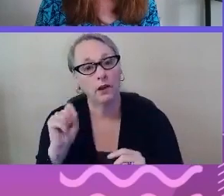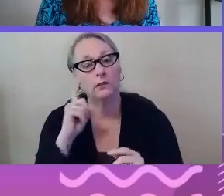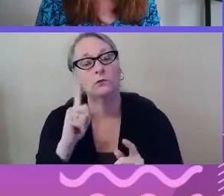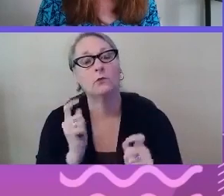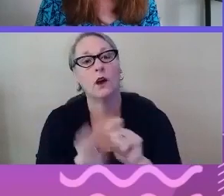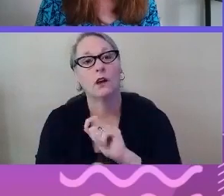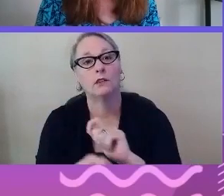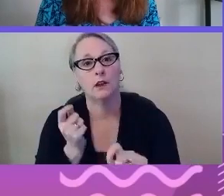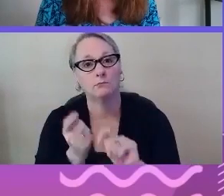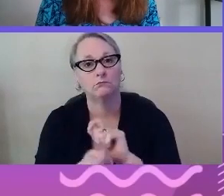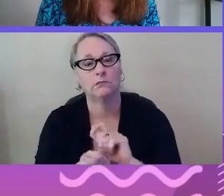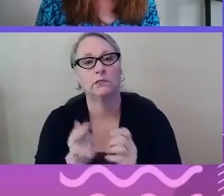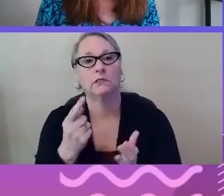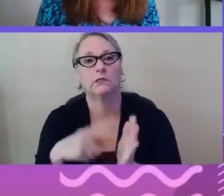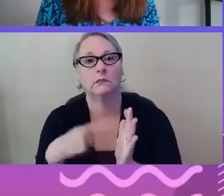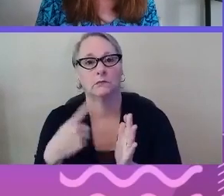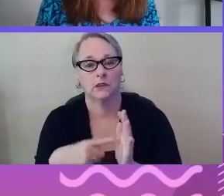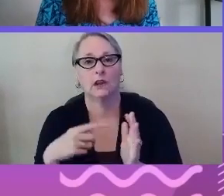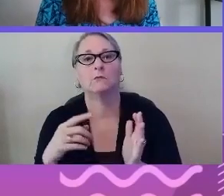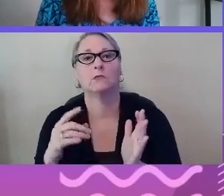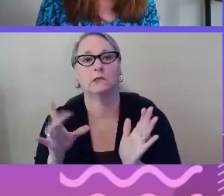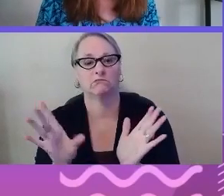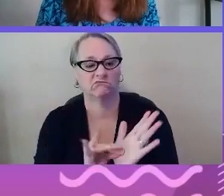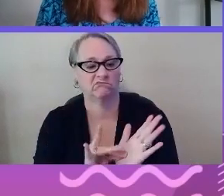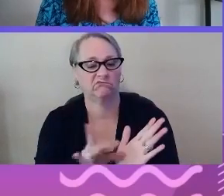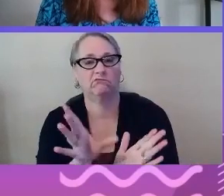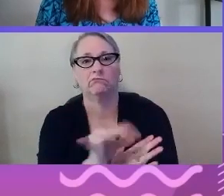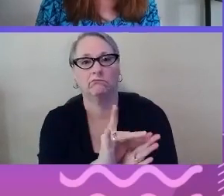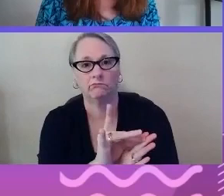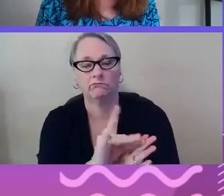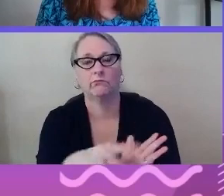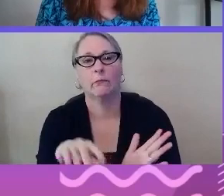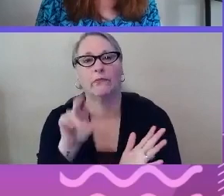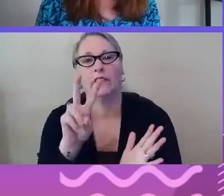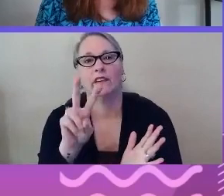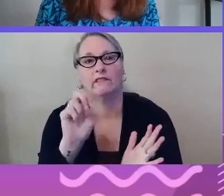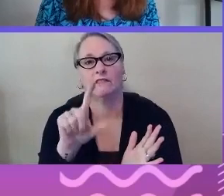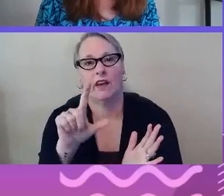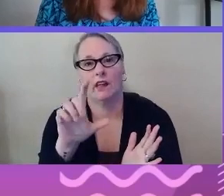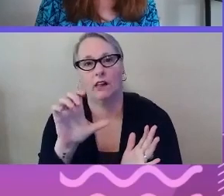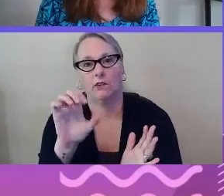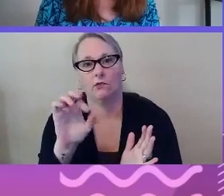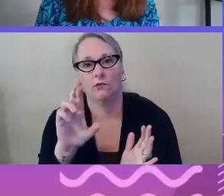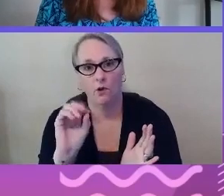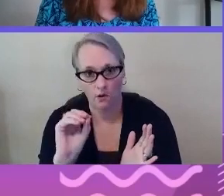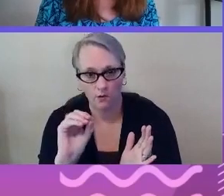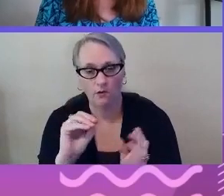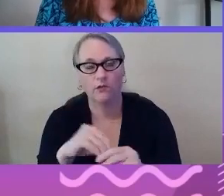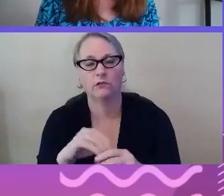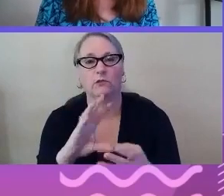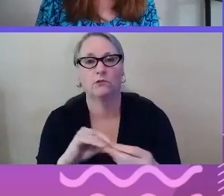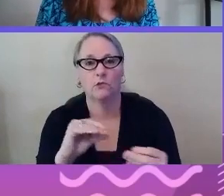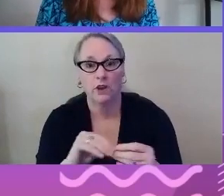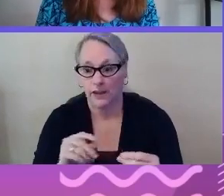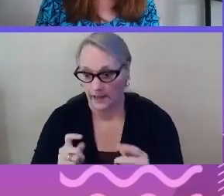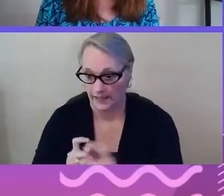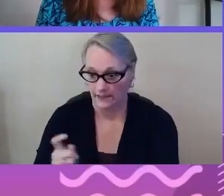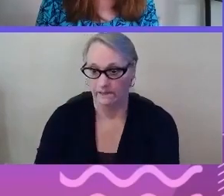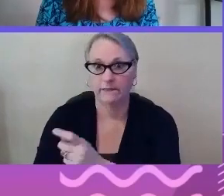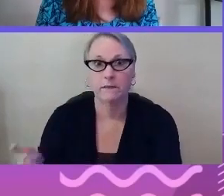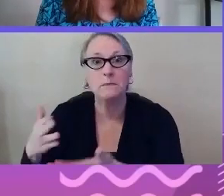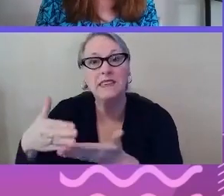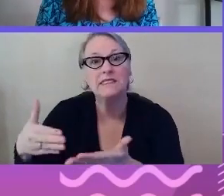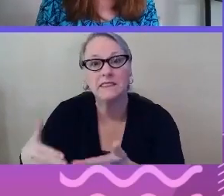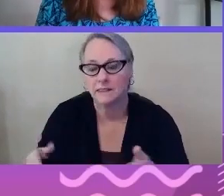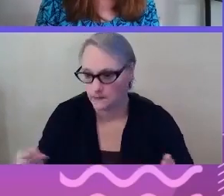putting actual like Velcro pieces or things in the story so that they can like put their own piece in, they can like